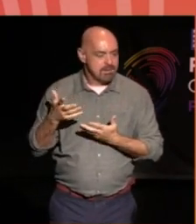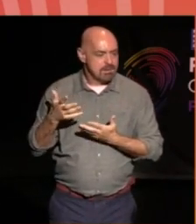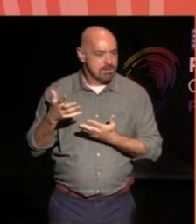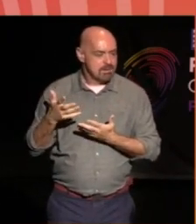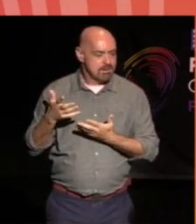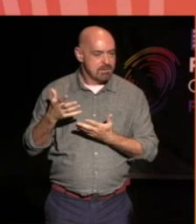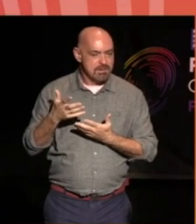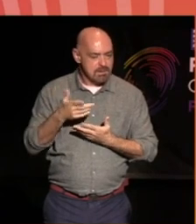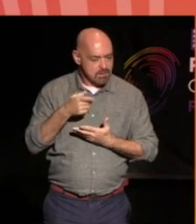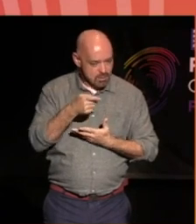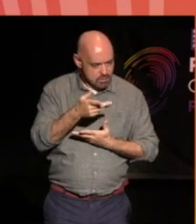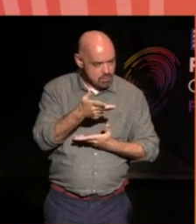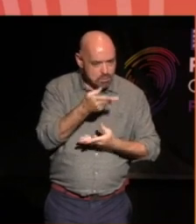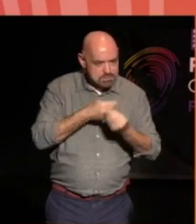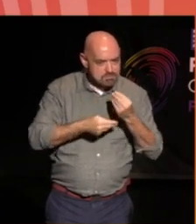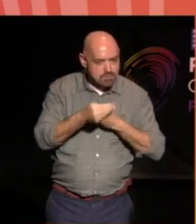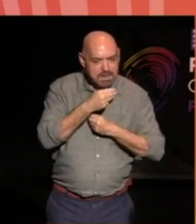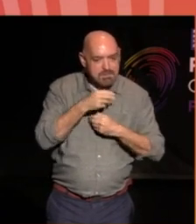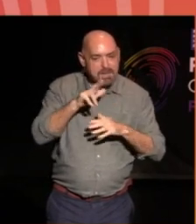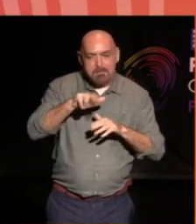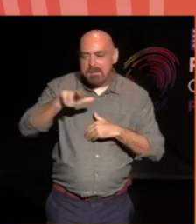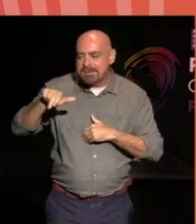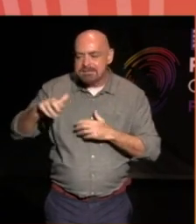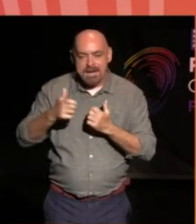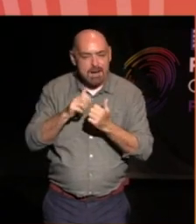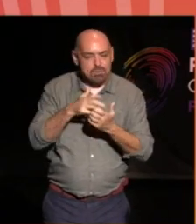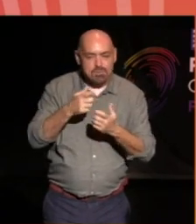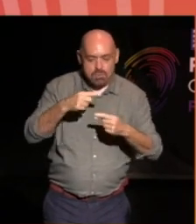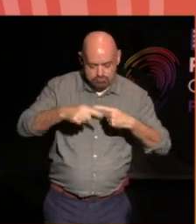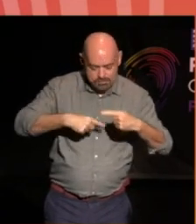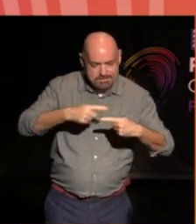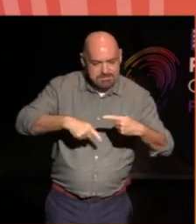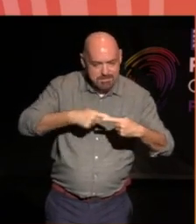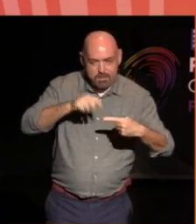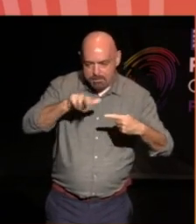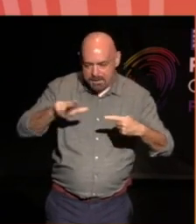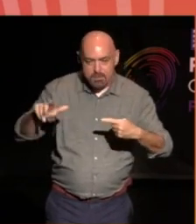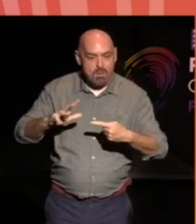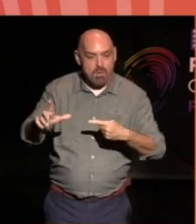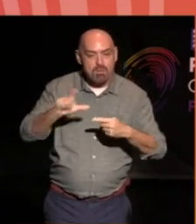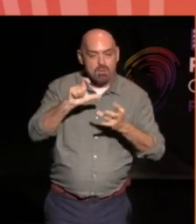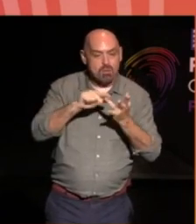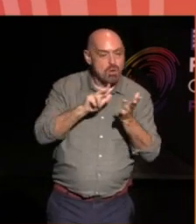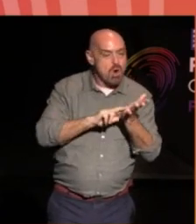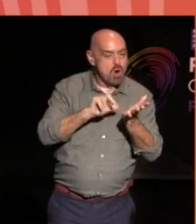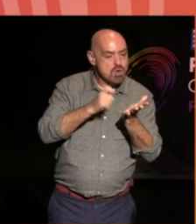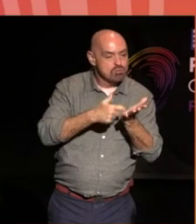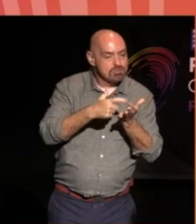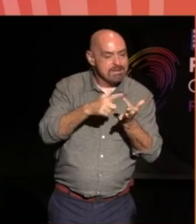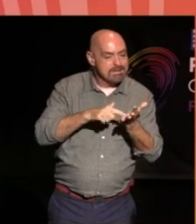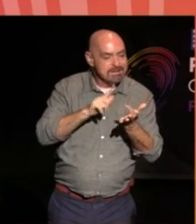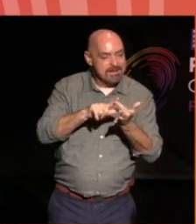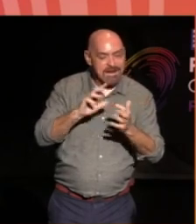attempts, for example, of recycling paint or doing away with concrete or recycling very, very